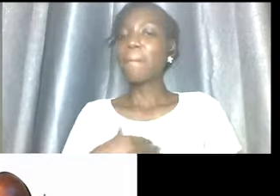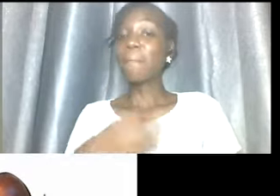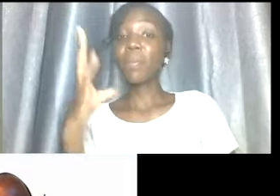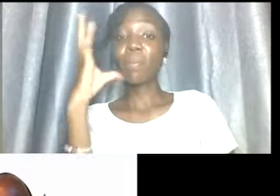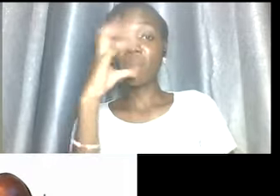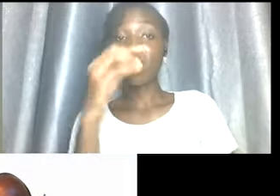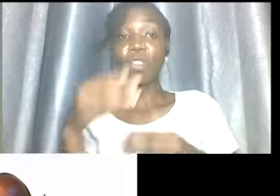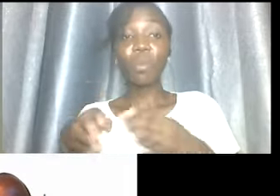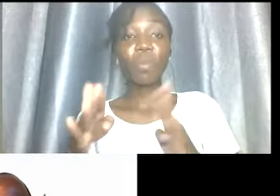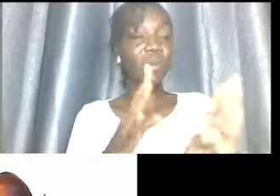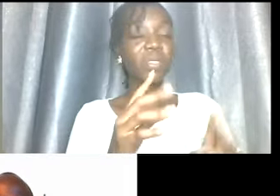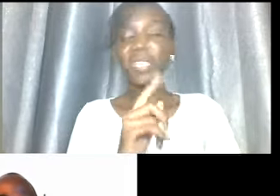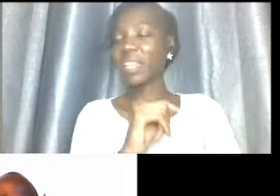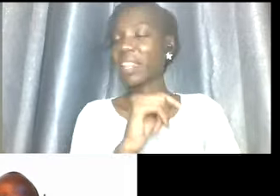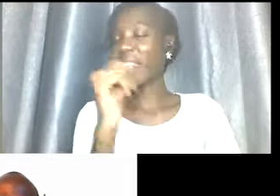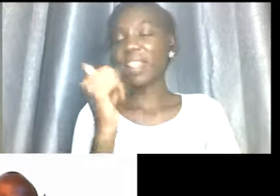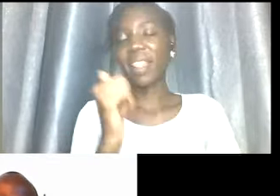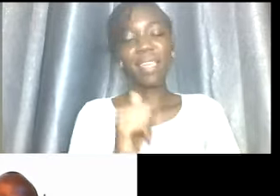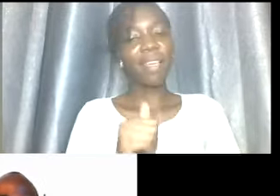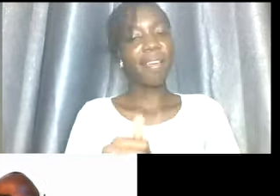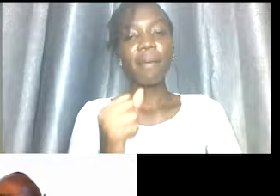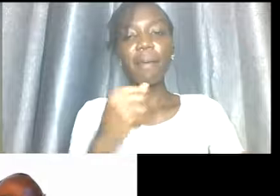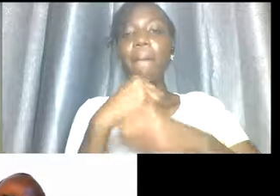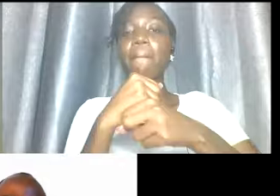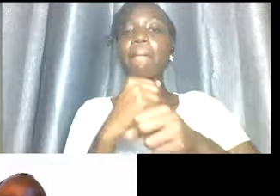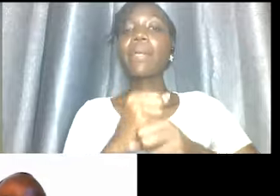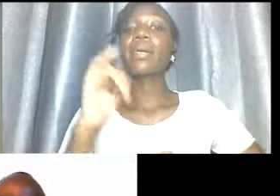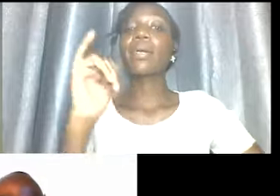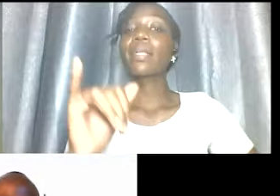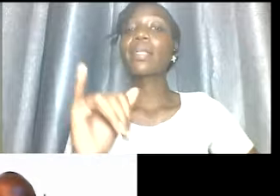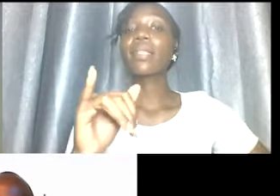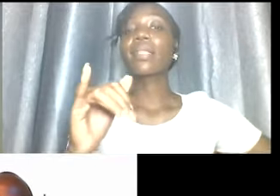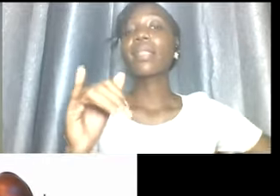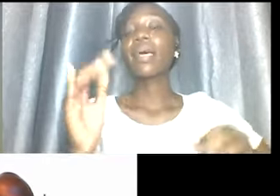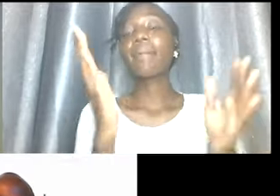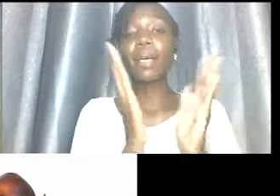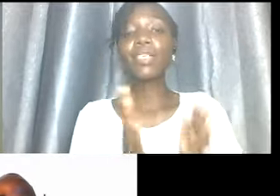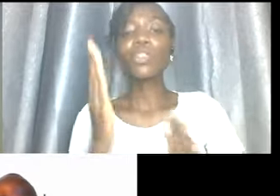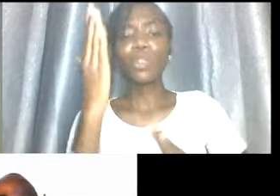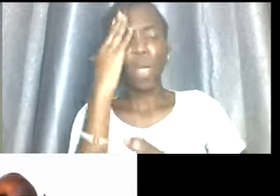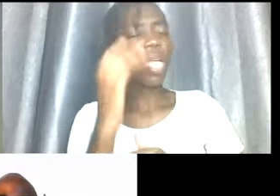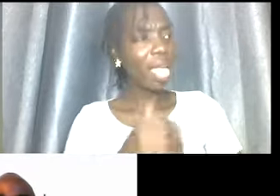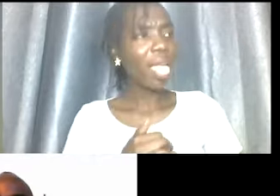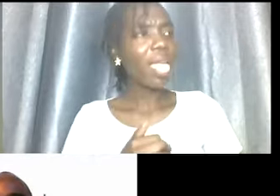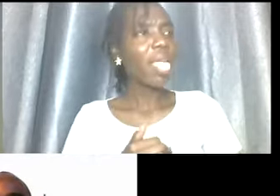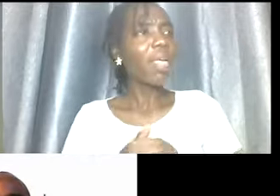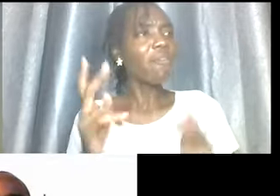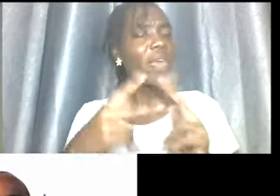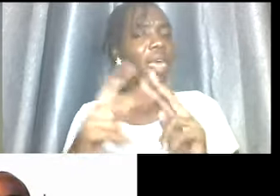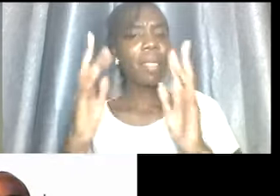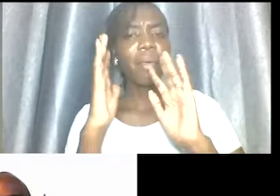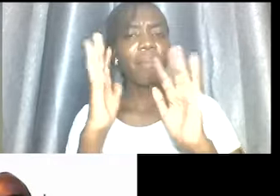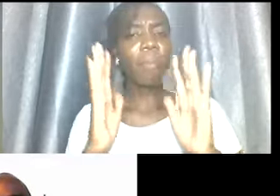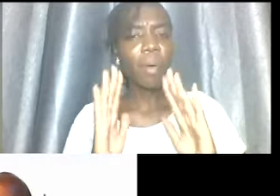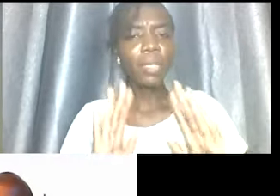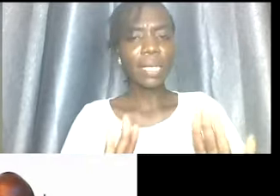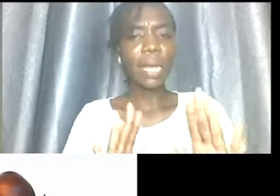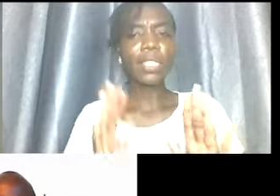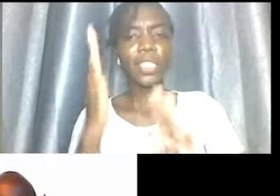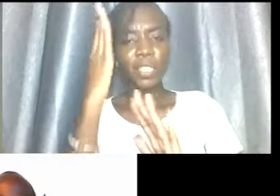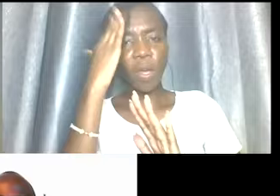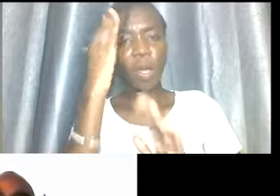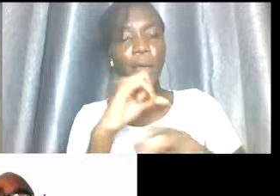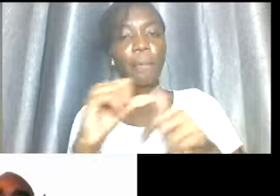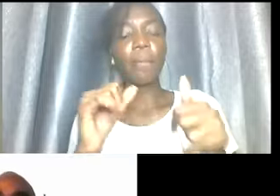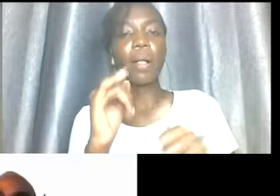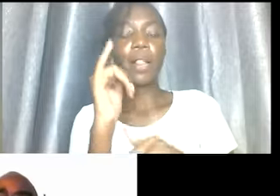opportunity to make that customer feel as the most important person to me, because I'm going outside of what I usually do just for